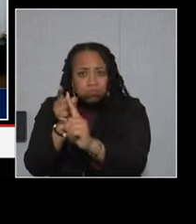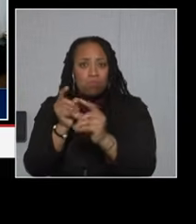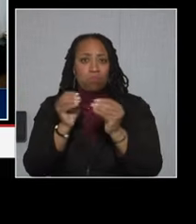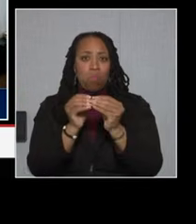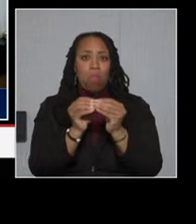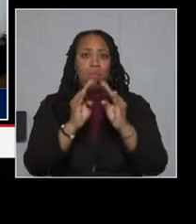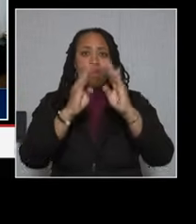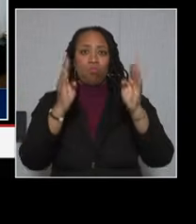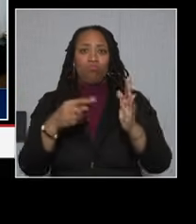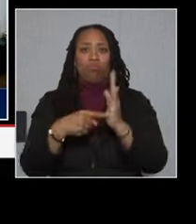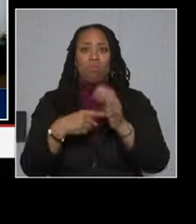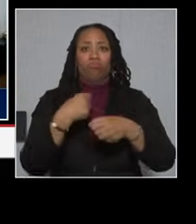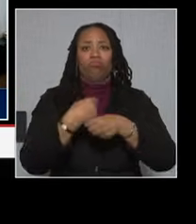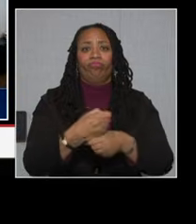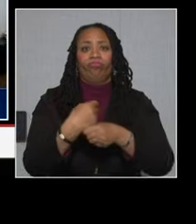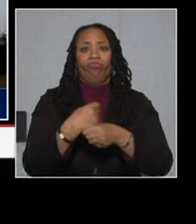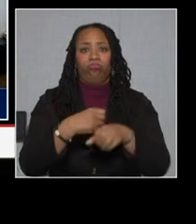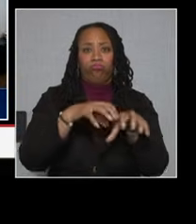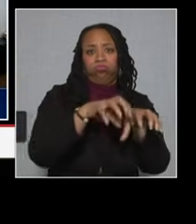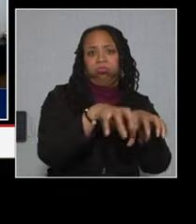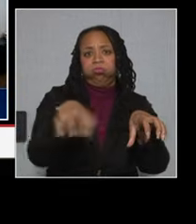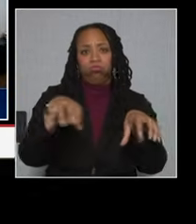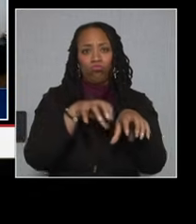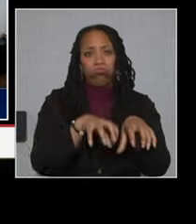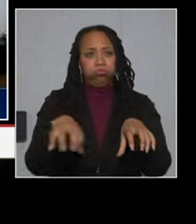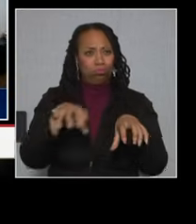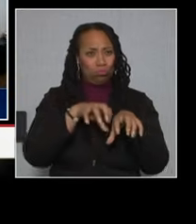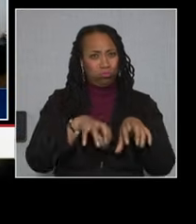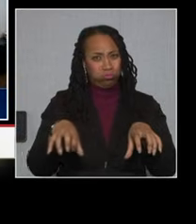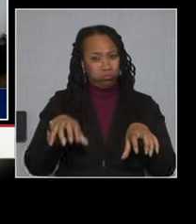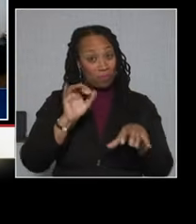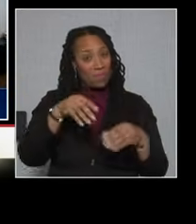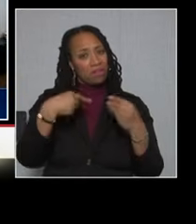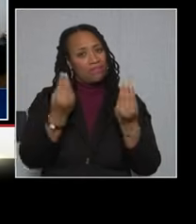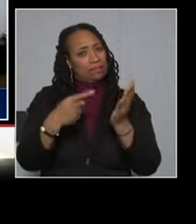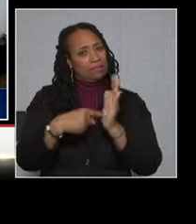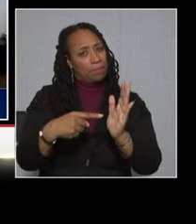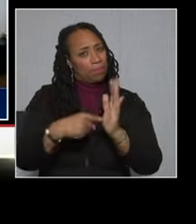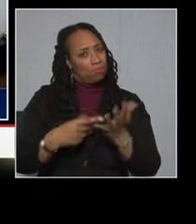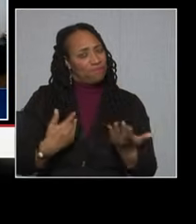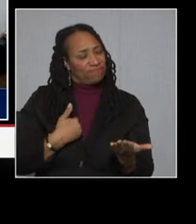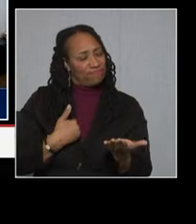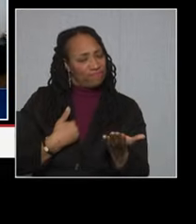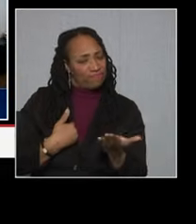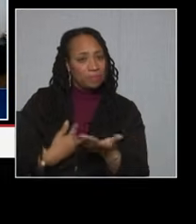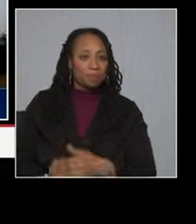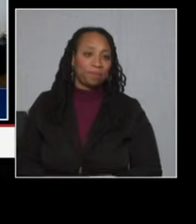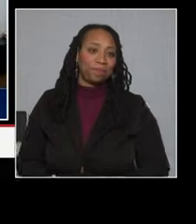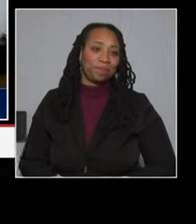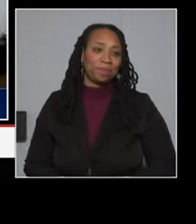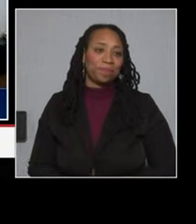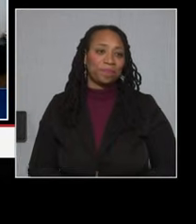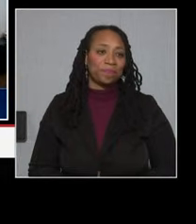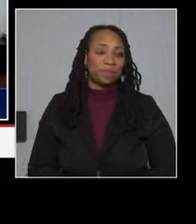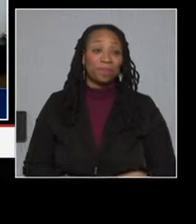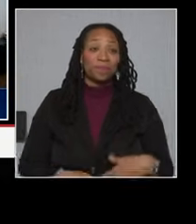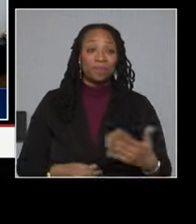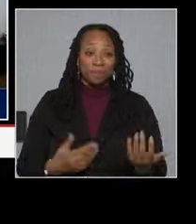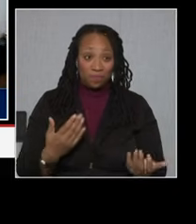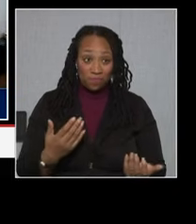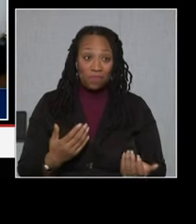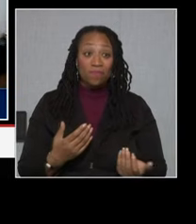for example, into the Louise Senior Apartments, our first HPTF-supported project west of Rock Creek